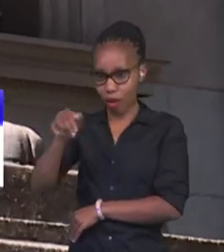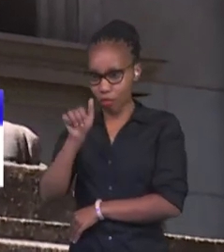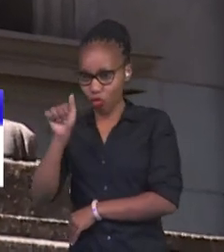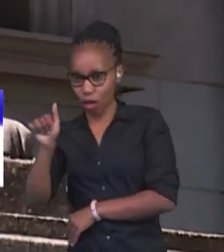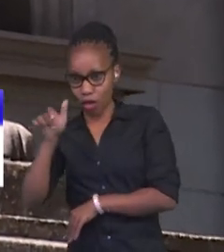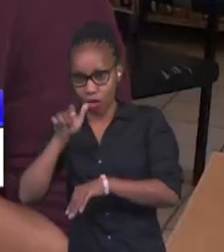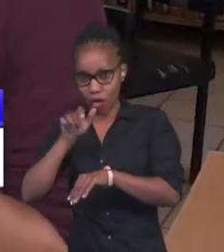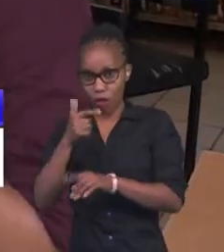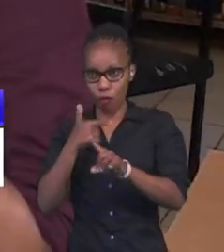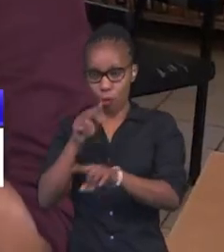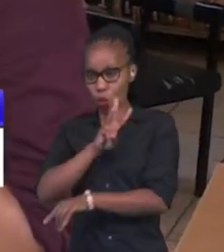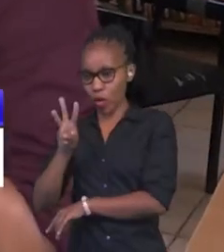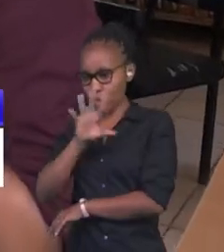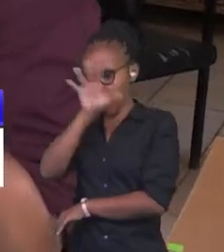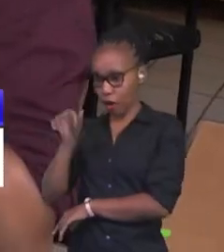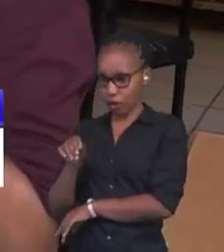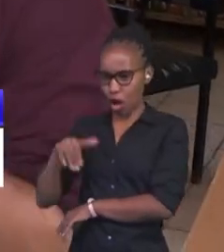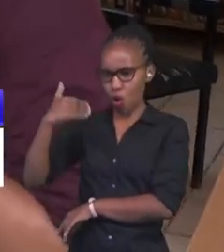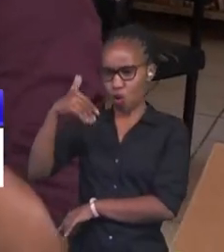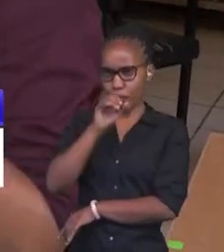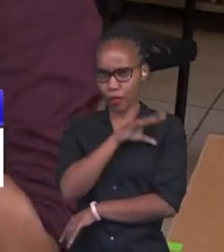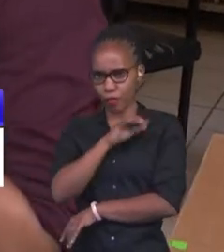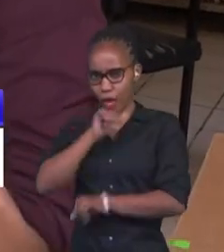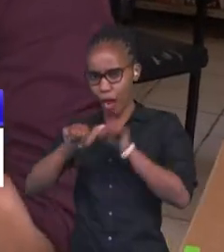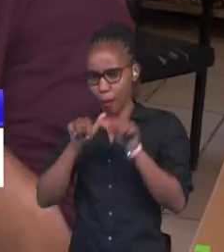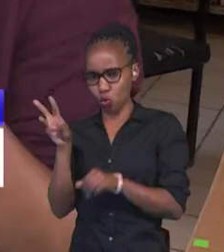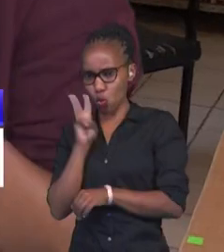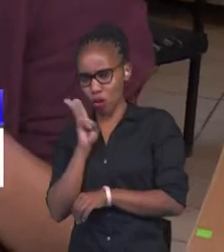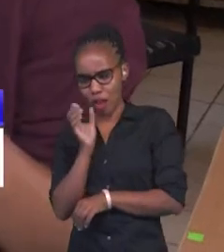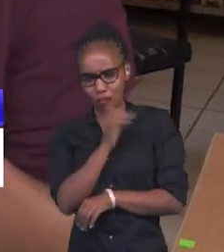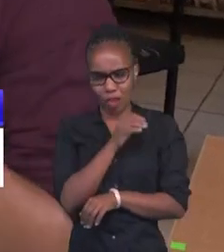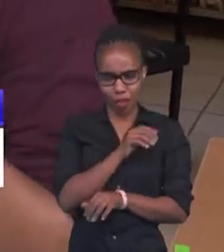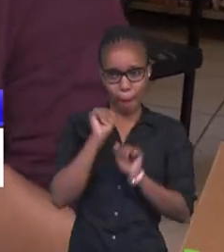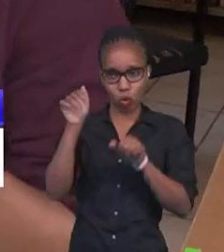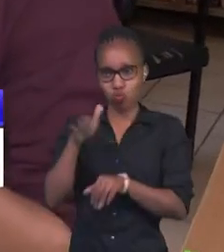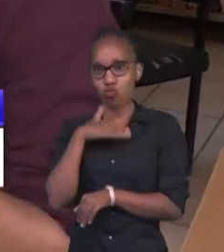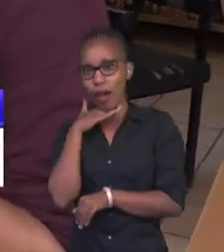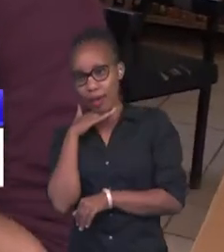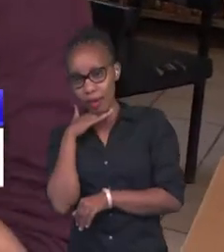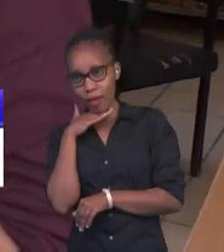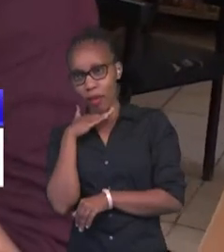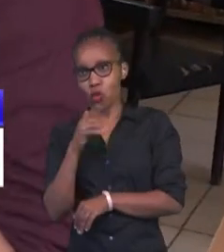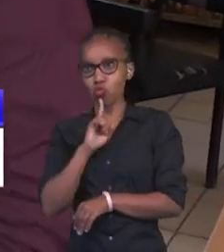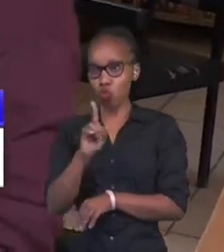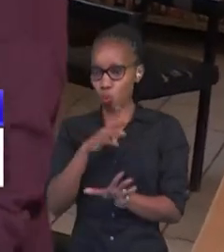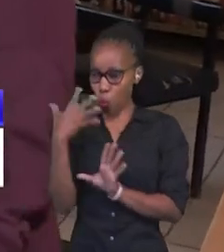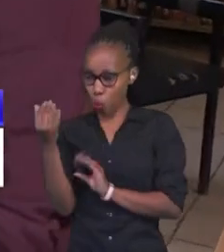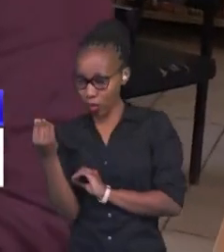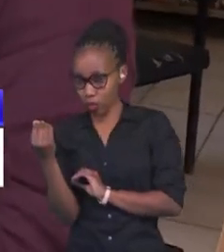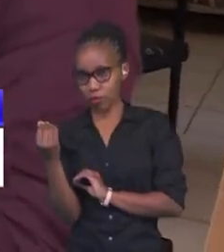Because he came from West Africa, and he was always afraid of the water, and he had this fear that he'd die in the water. So he went to